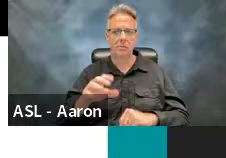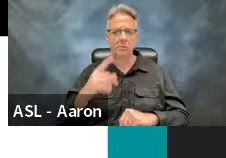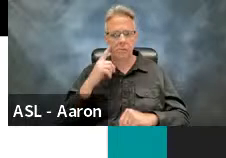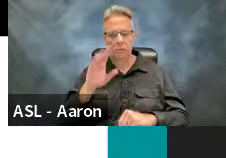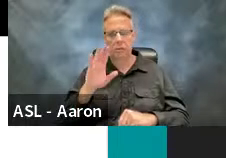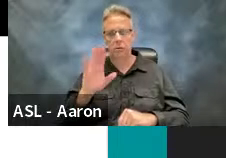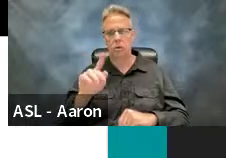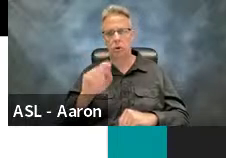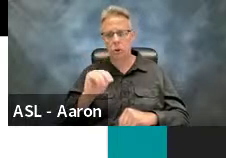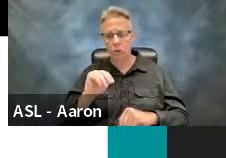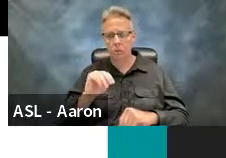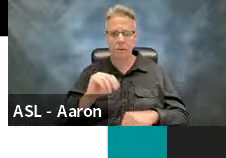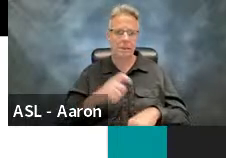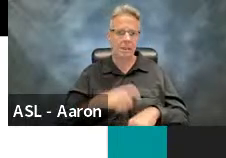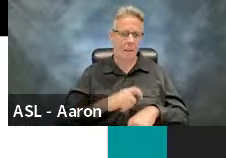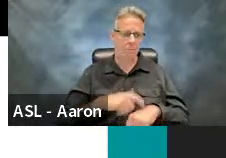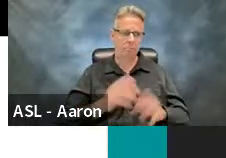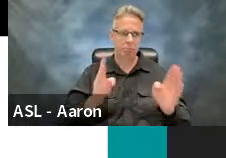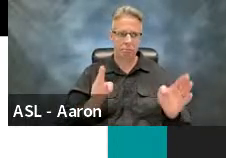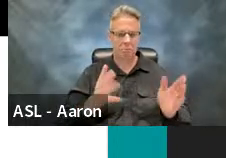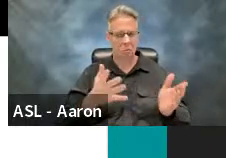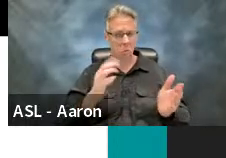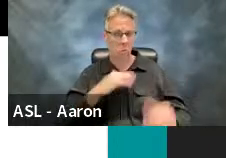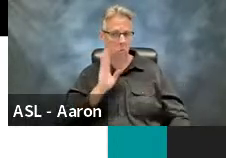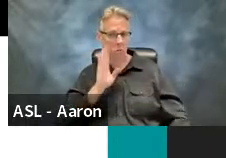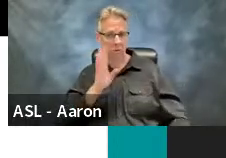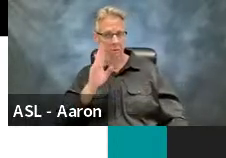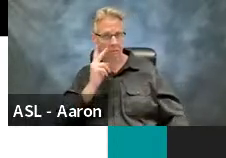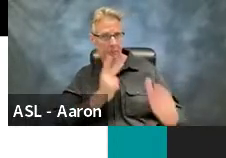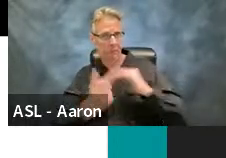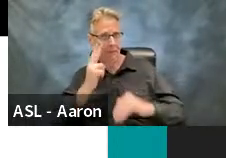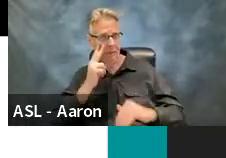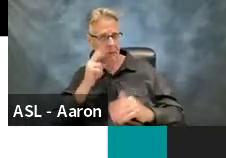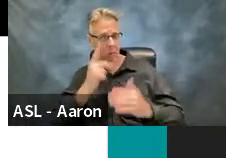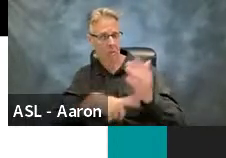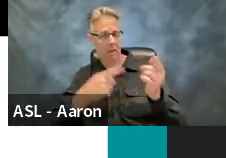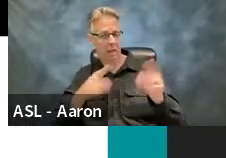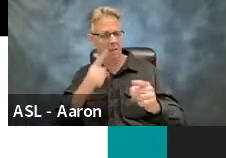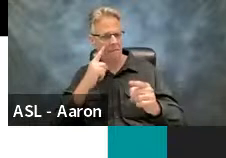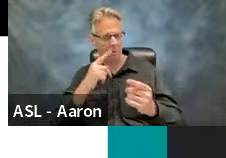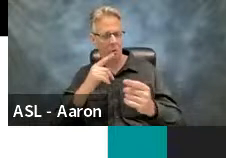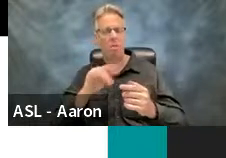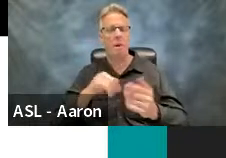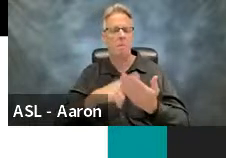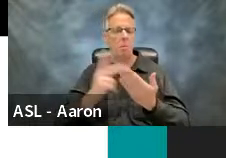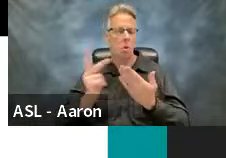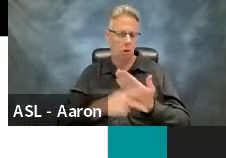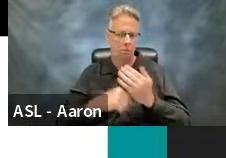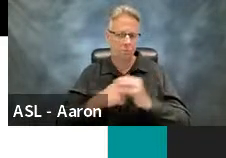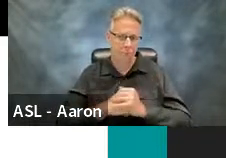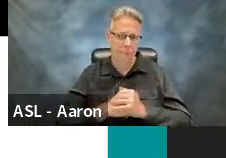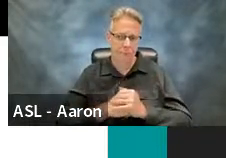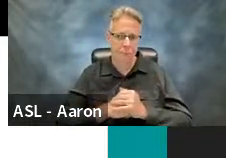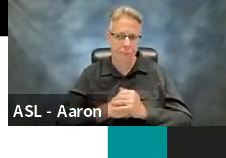terms and cycles. So we will see what that means for the program itself. So we,